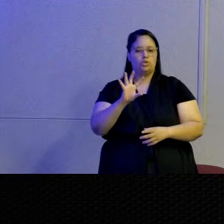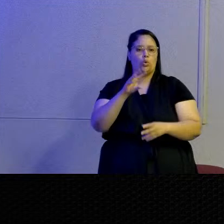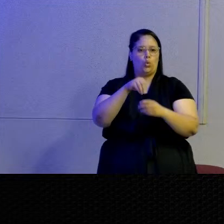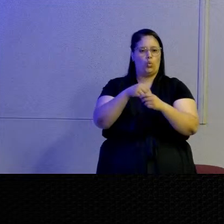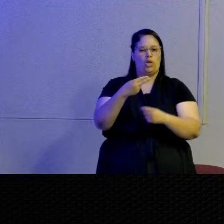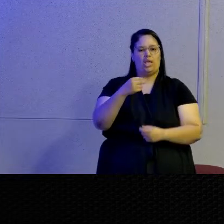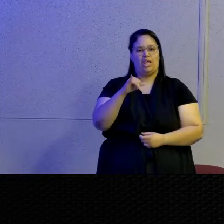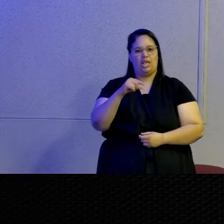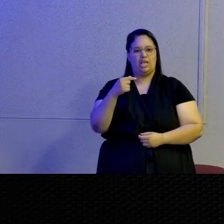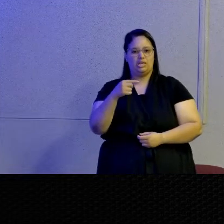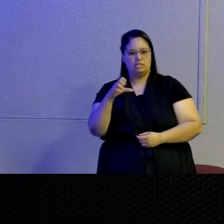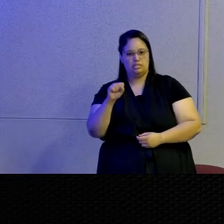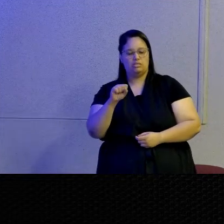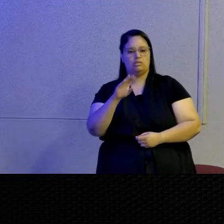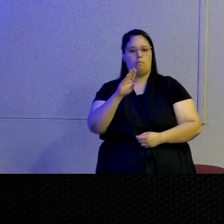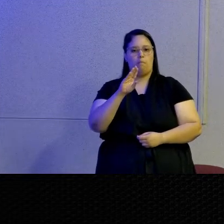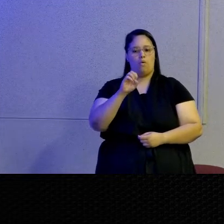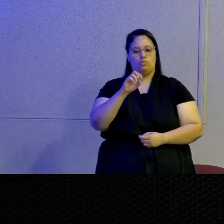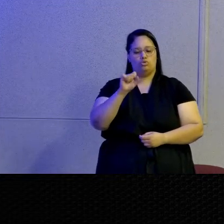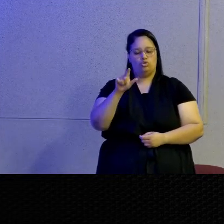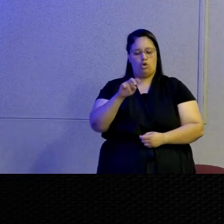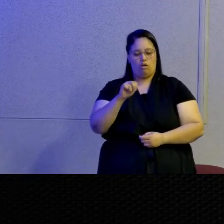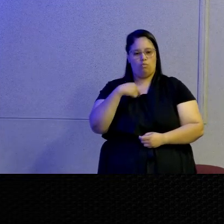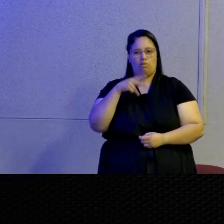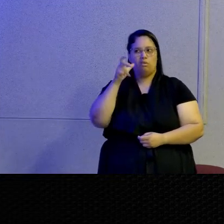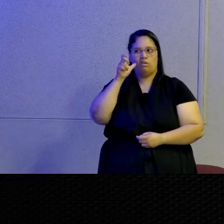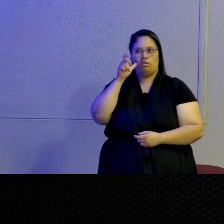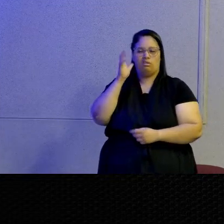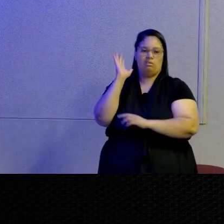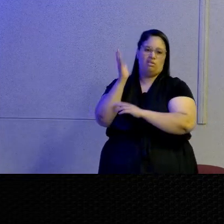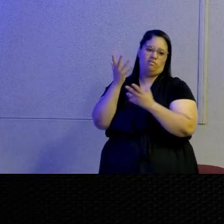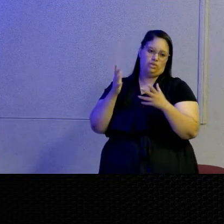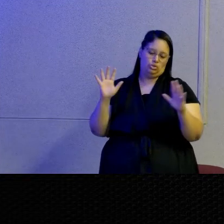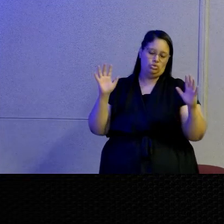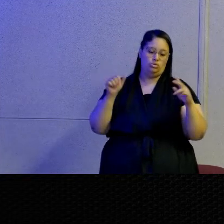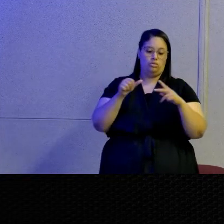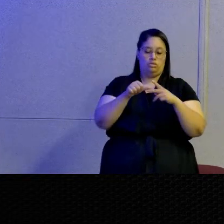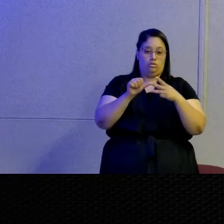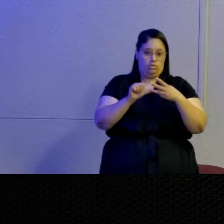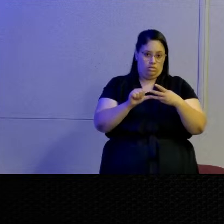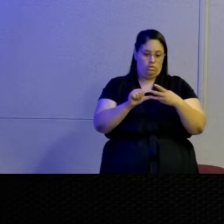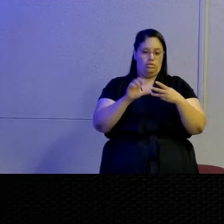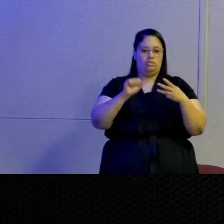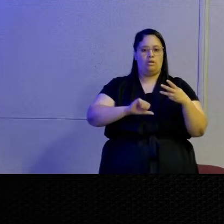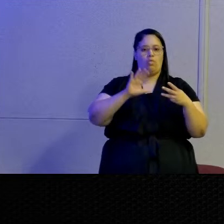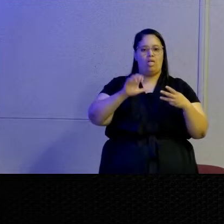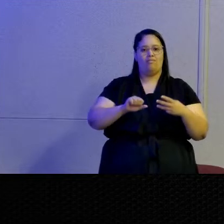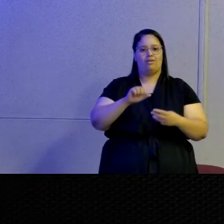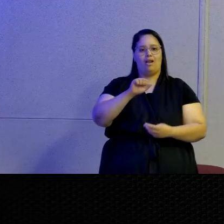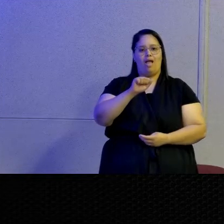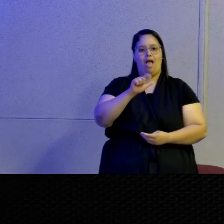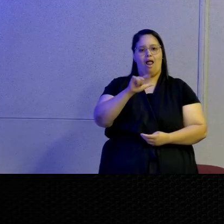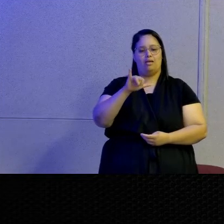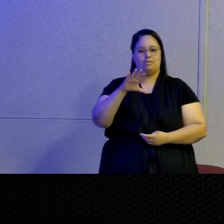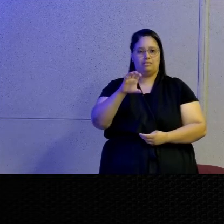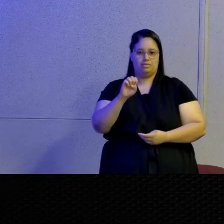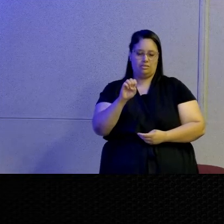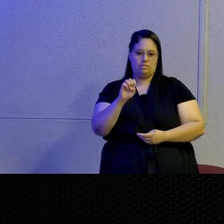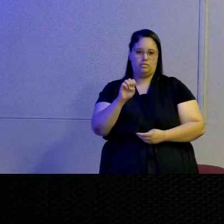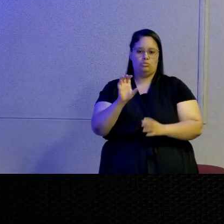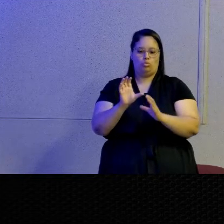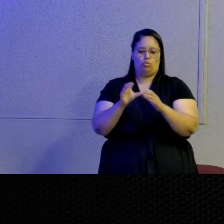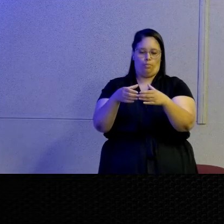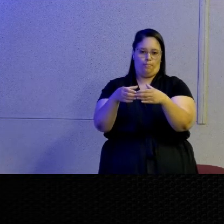Higgs boson that we just heard about. We also have South Africa ALICE, a